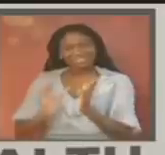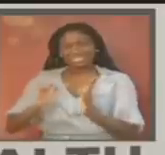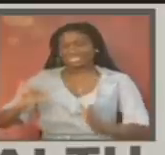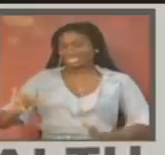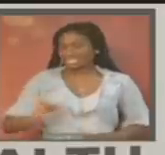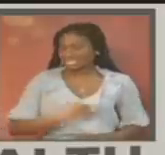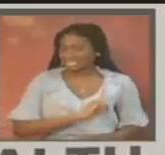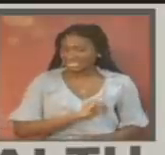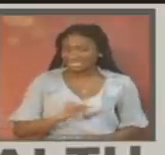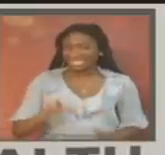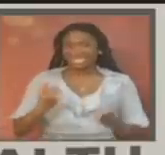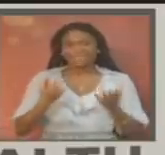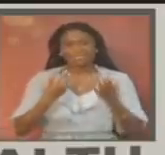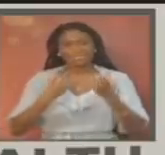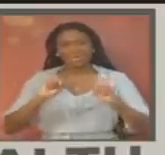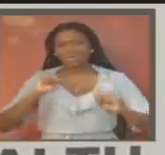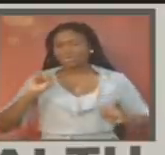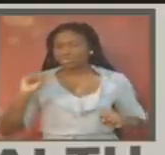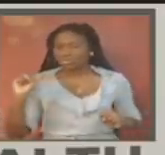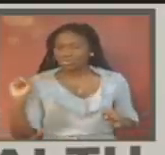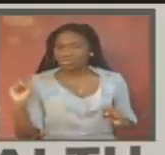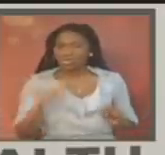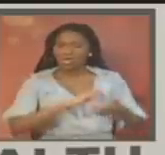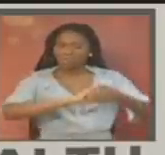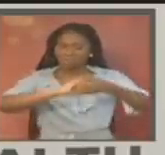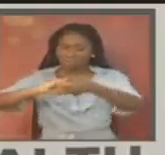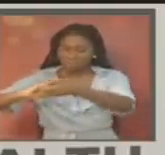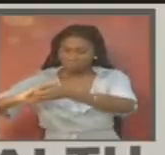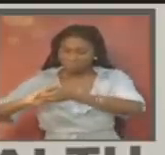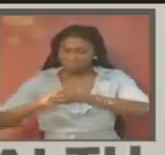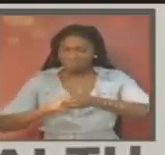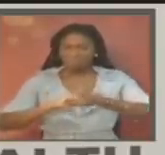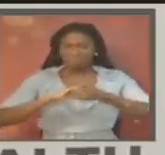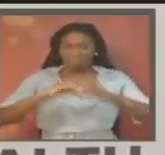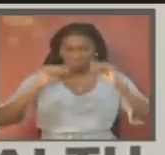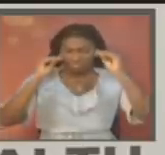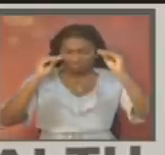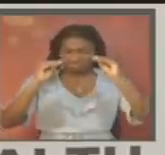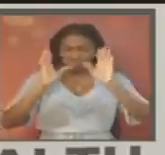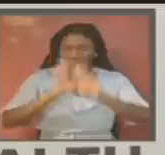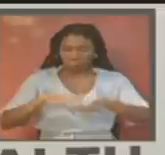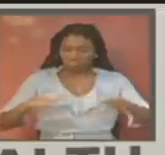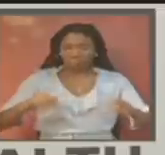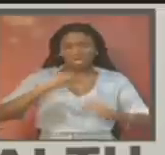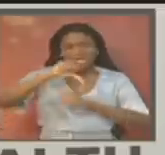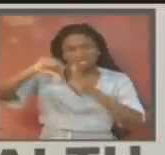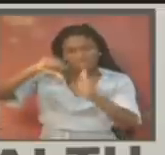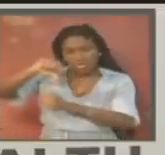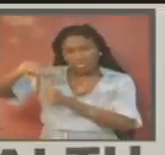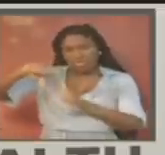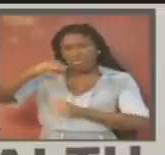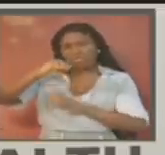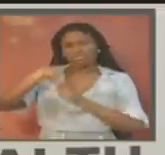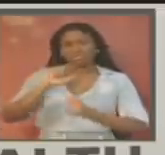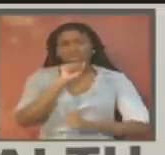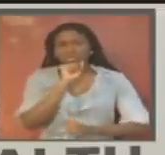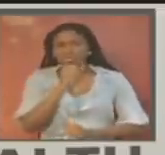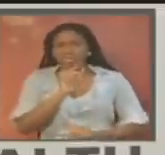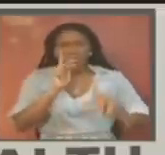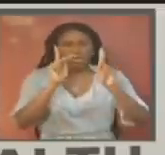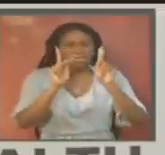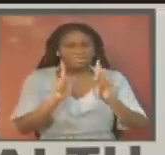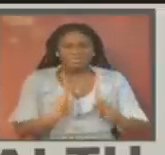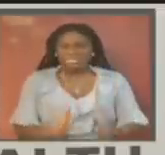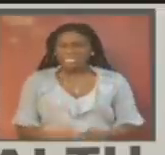community raising a family, raising a person, raising a child. Let's look out for each other, look at that elderly person, the person in need in the